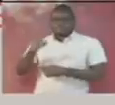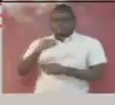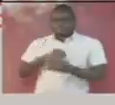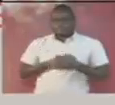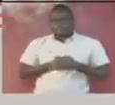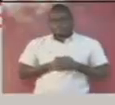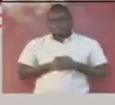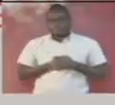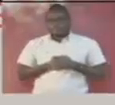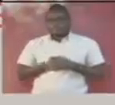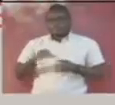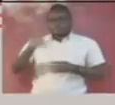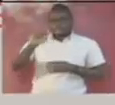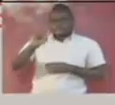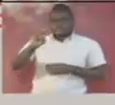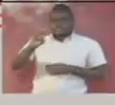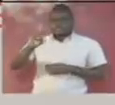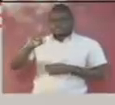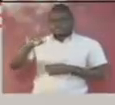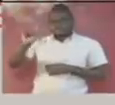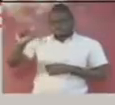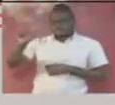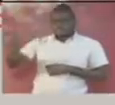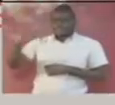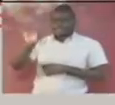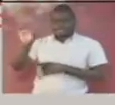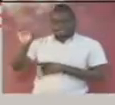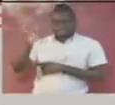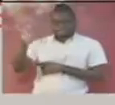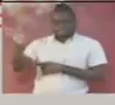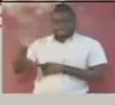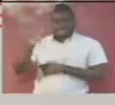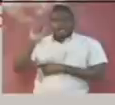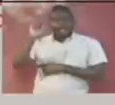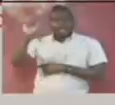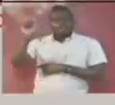9. Arima, 0.